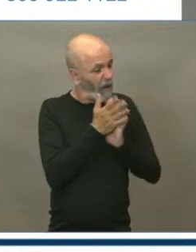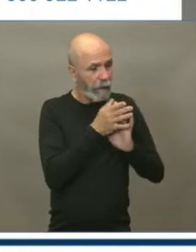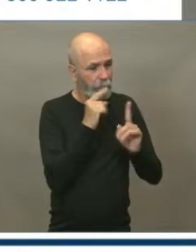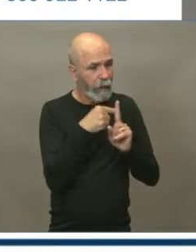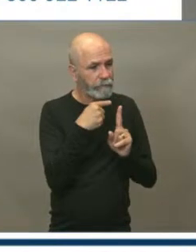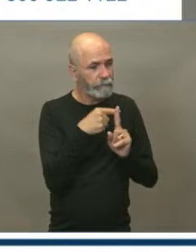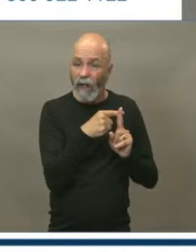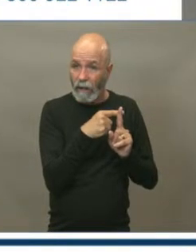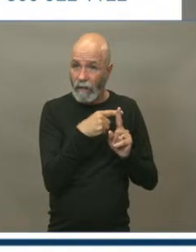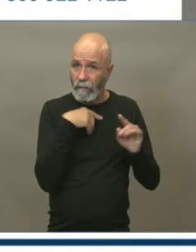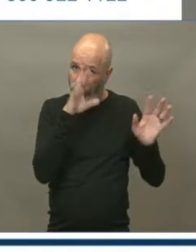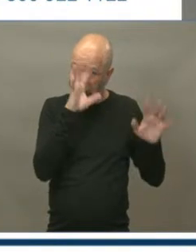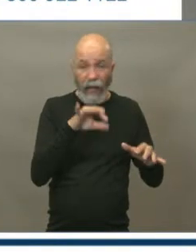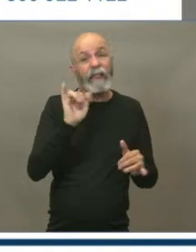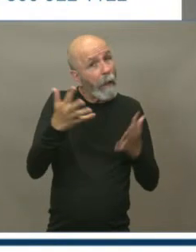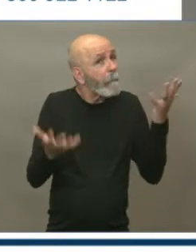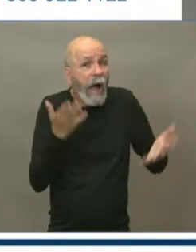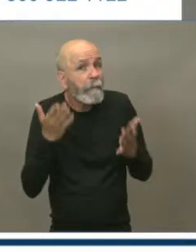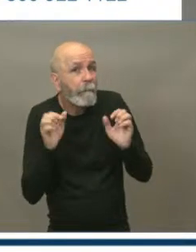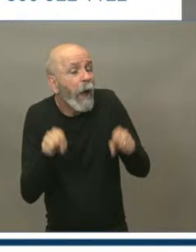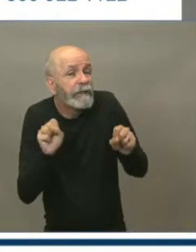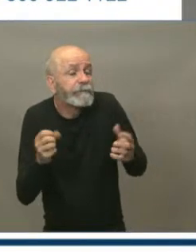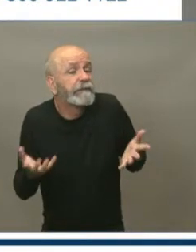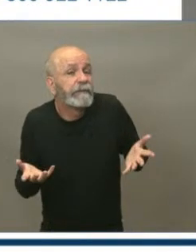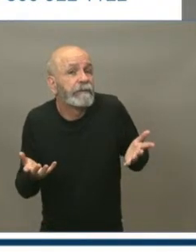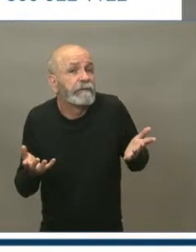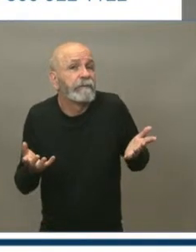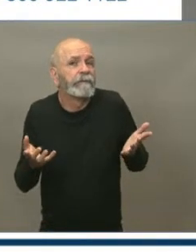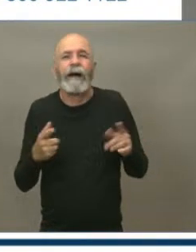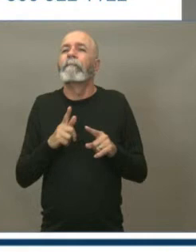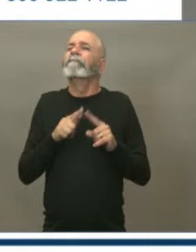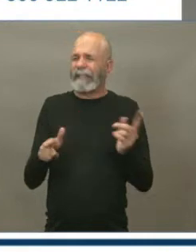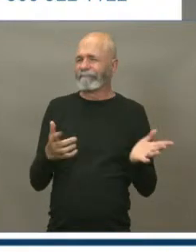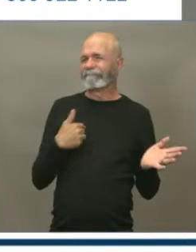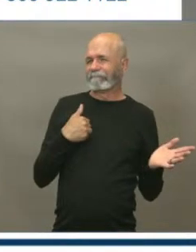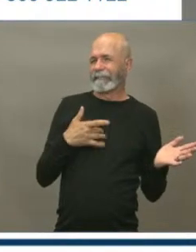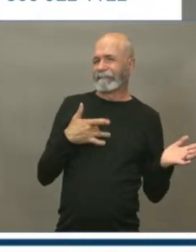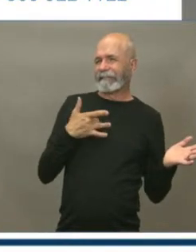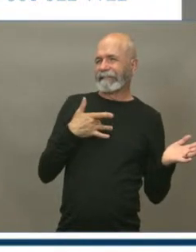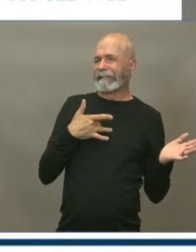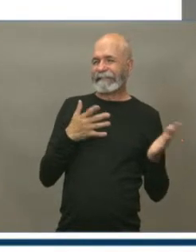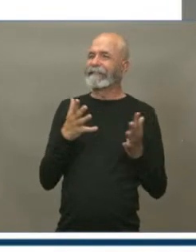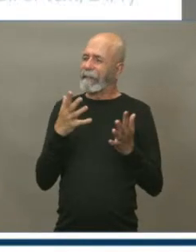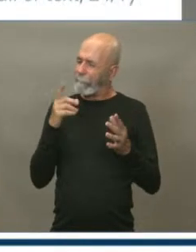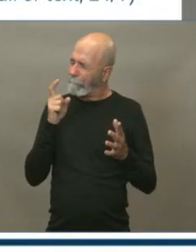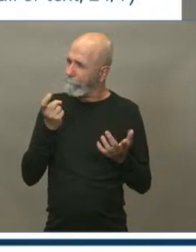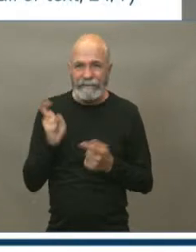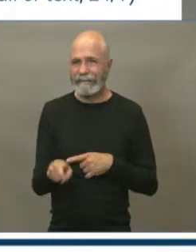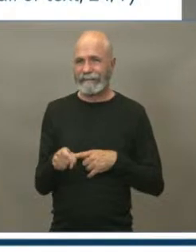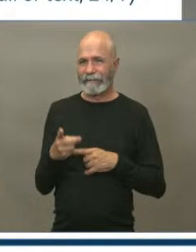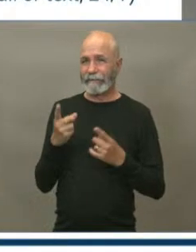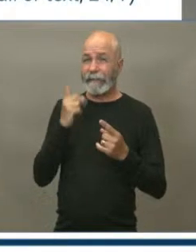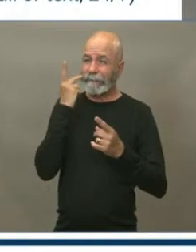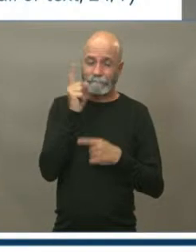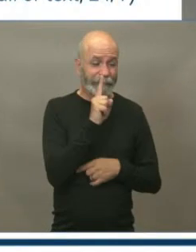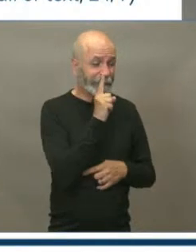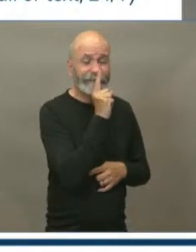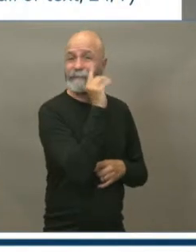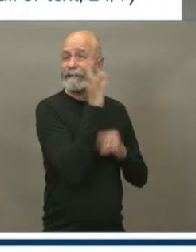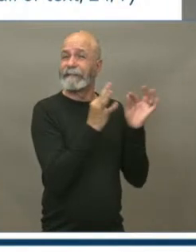infectious. It's an indication of how we have to have multiple layers. Testing is important, but testing